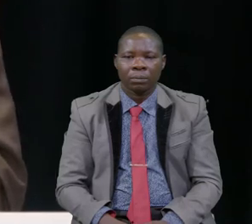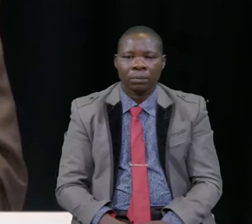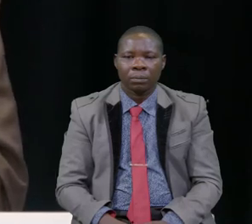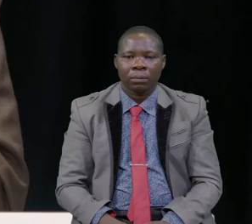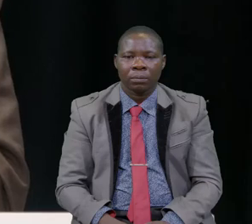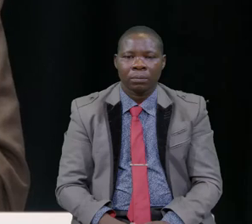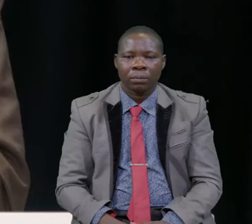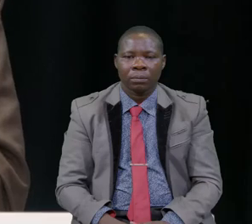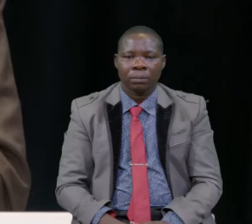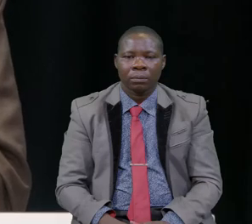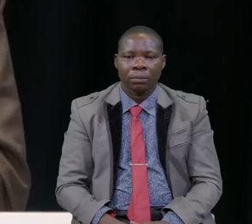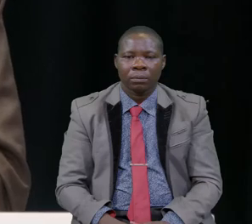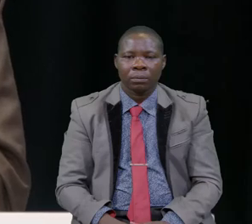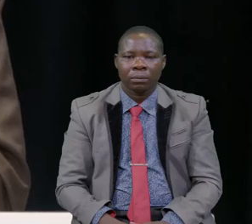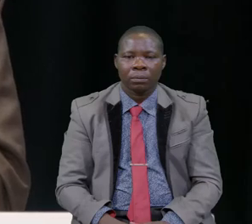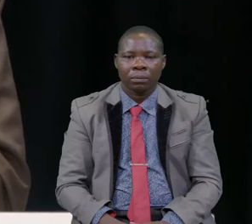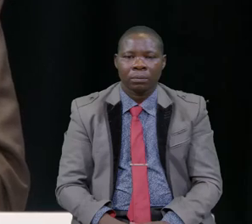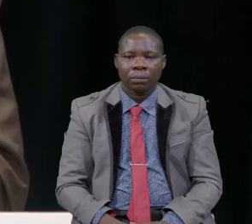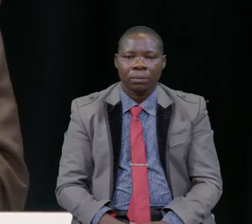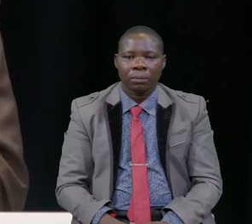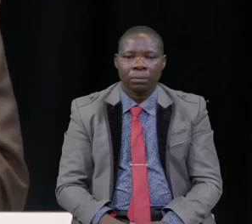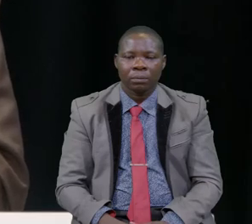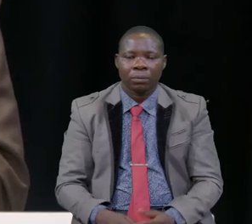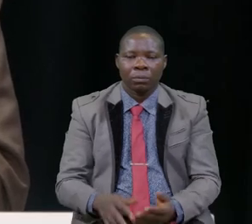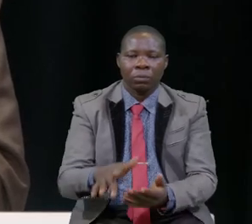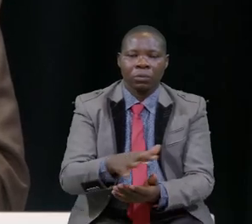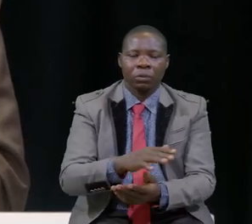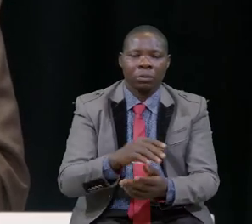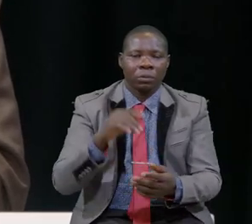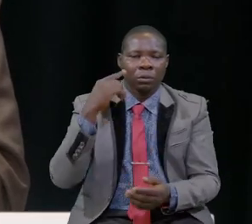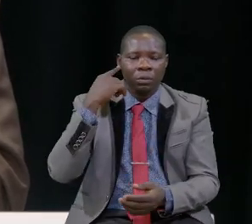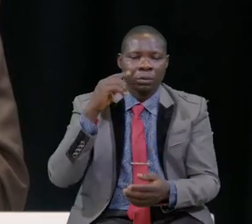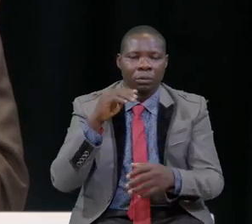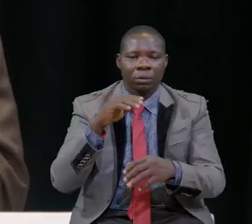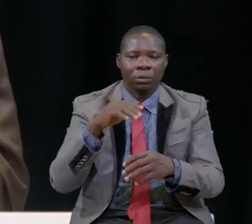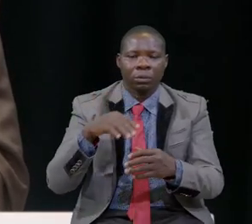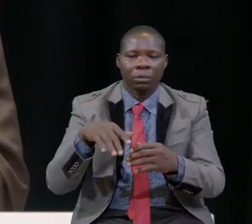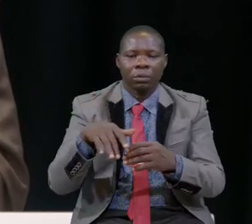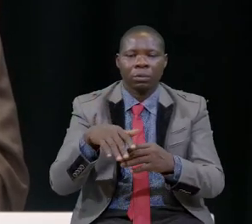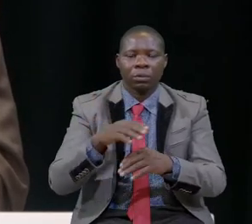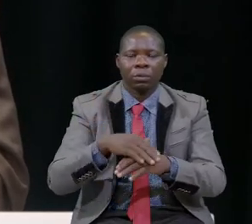those listening to us over radio, television,